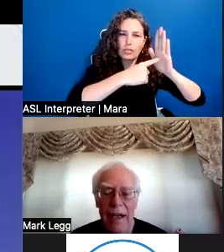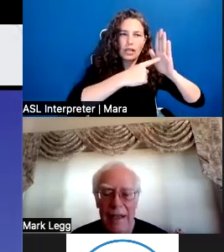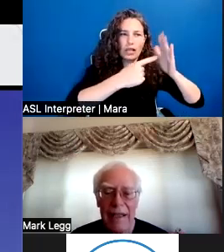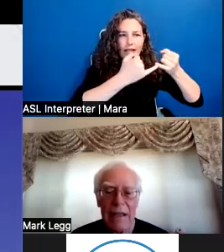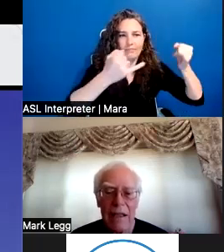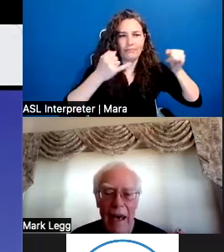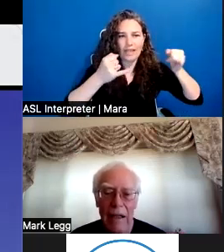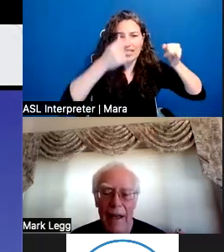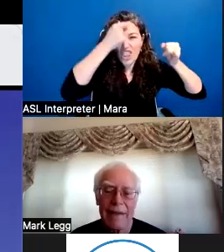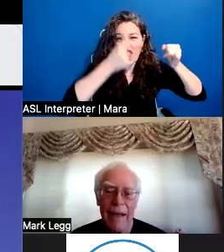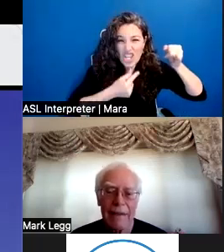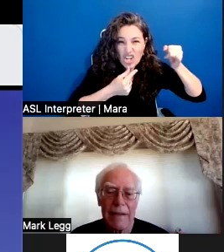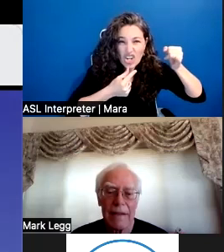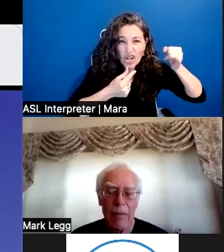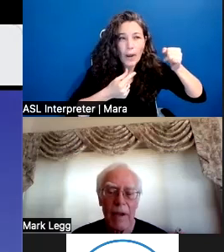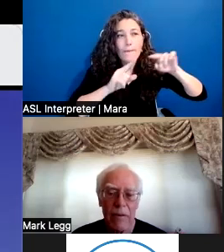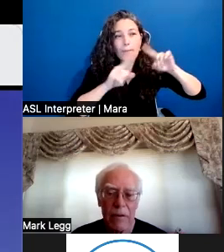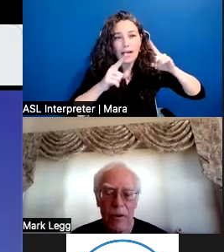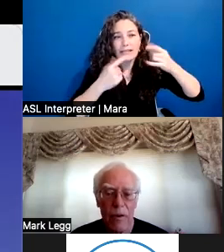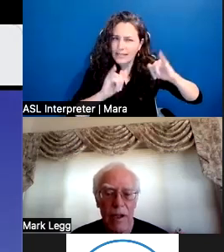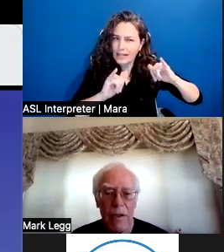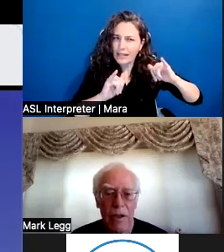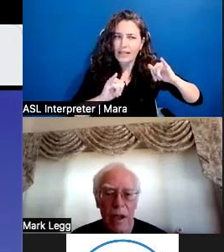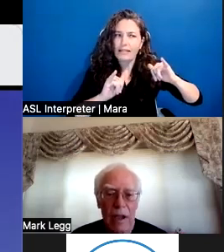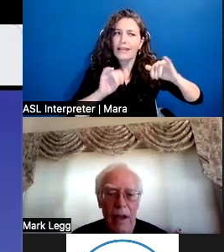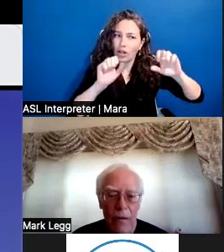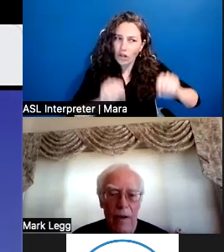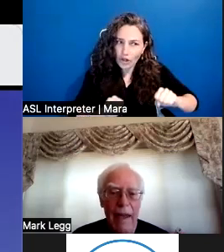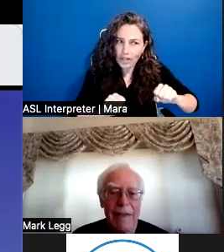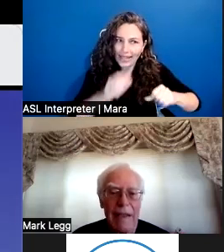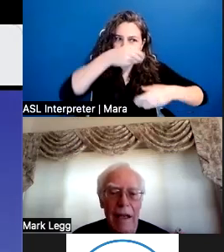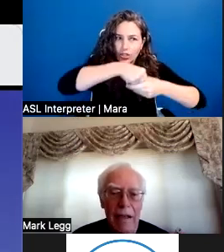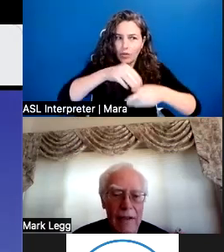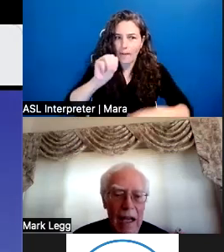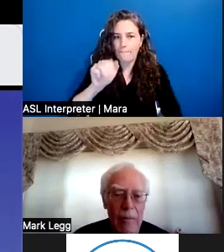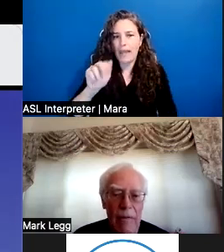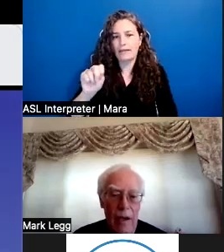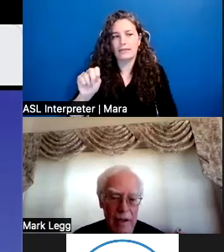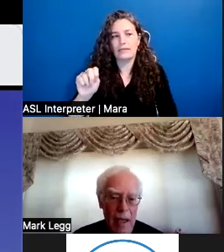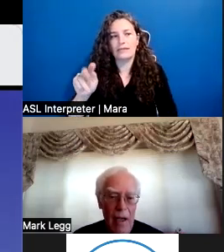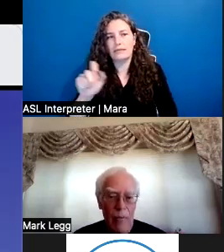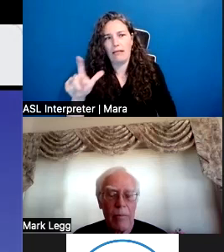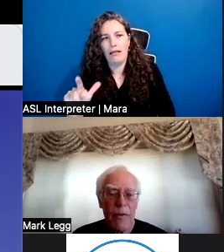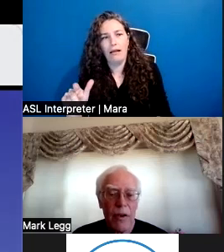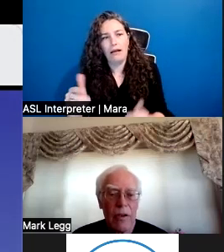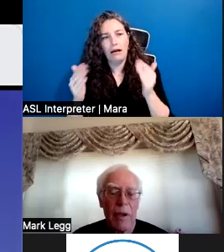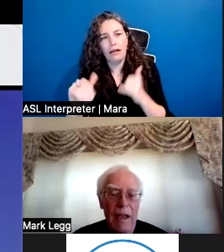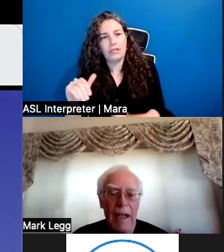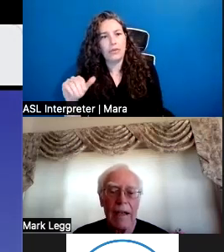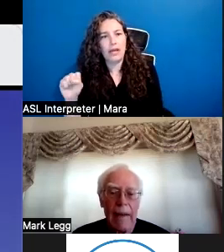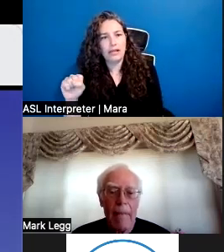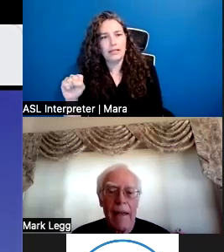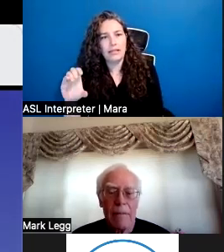earthquakes to actually get into the mantle. And that's something for further research. And over there, the SCL, the San Clemente Fault, is pretty much vertical.